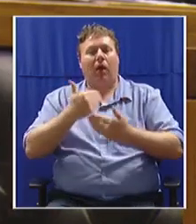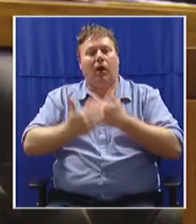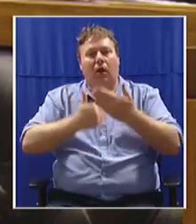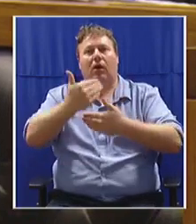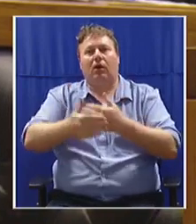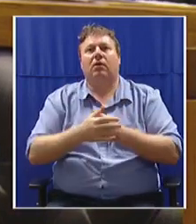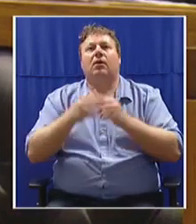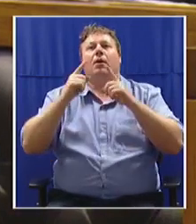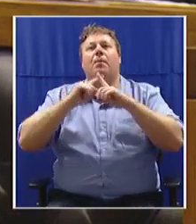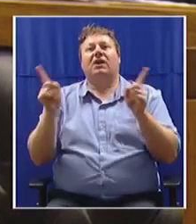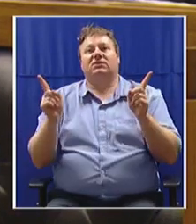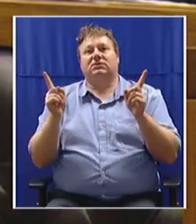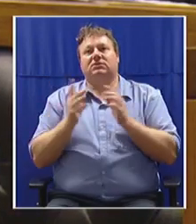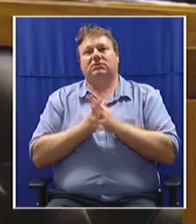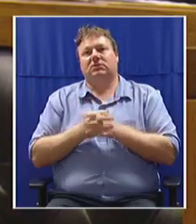But